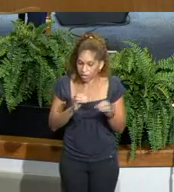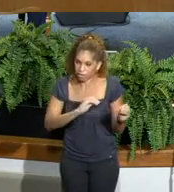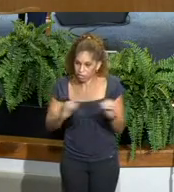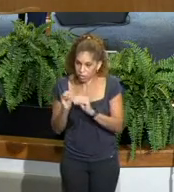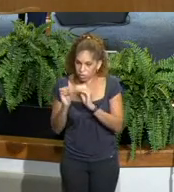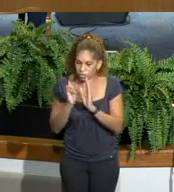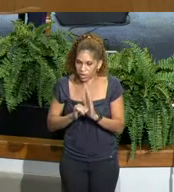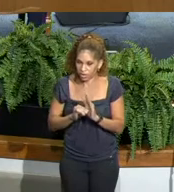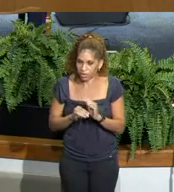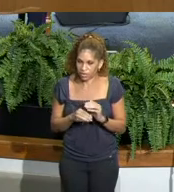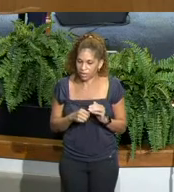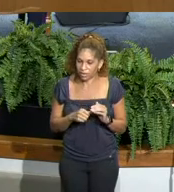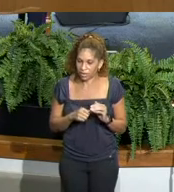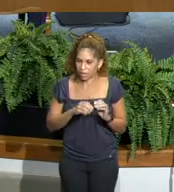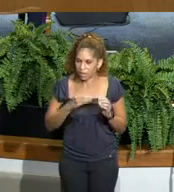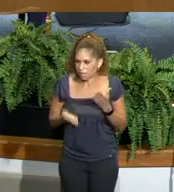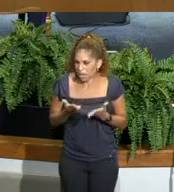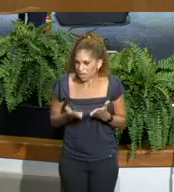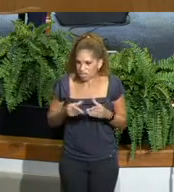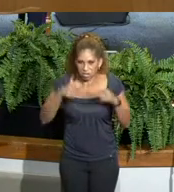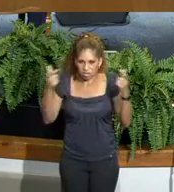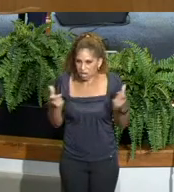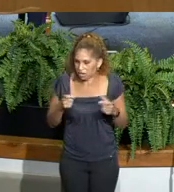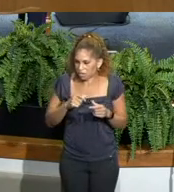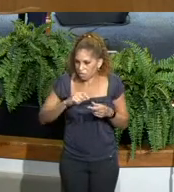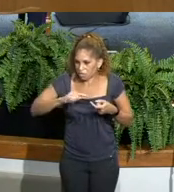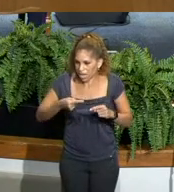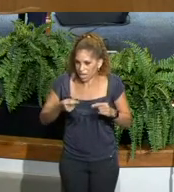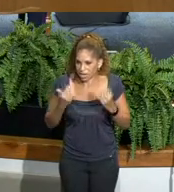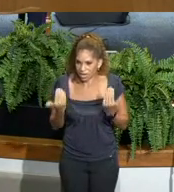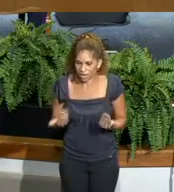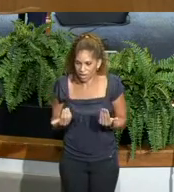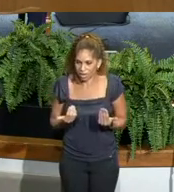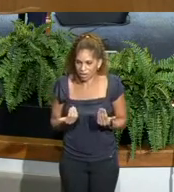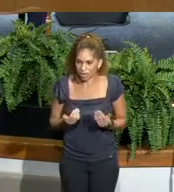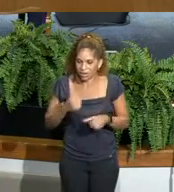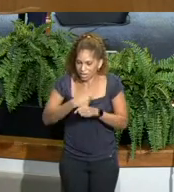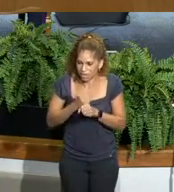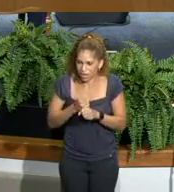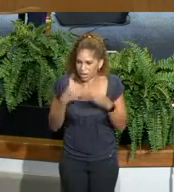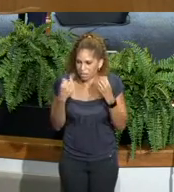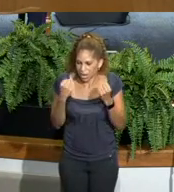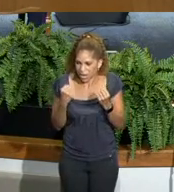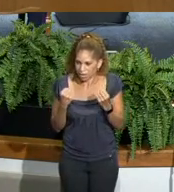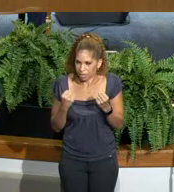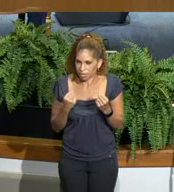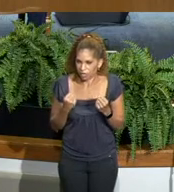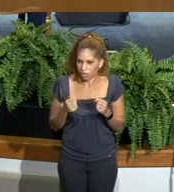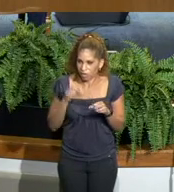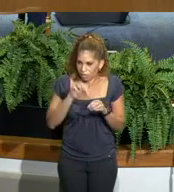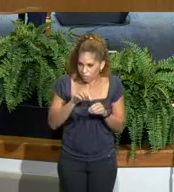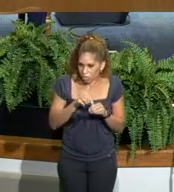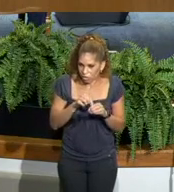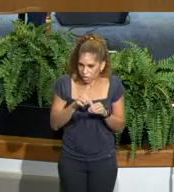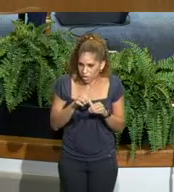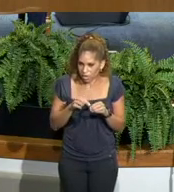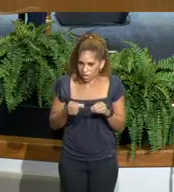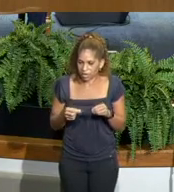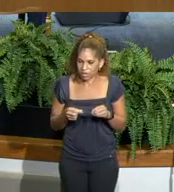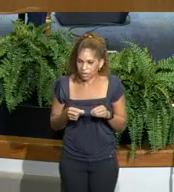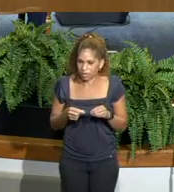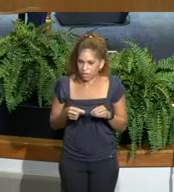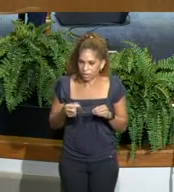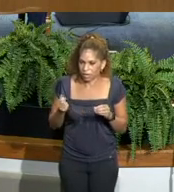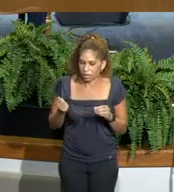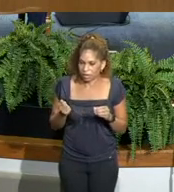Maybe there's so much pain now that it has actually produced a powerful voting bloc where poor white folk and poor black